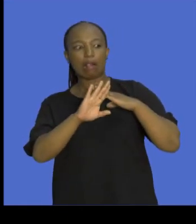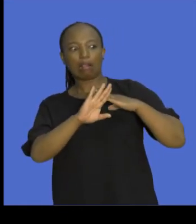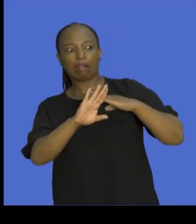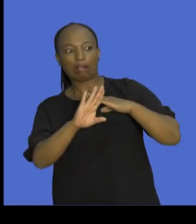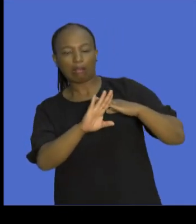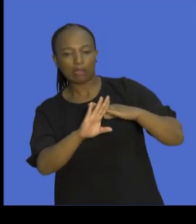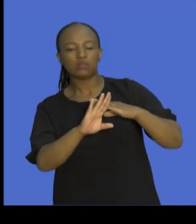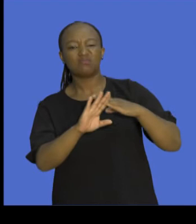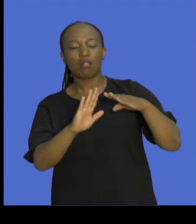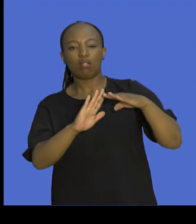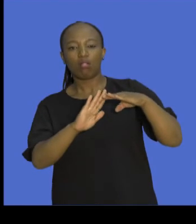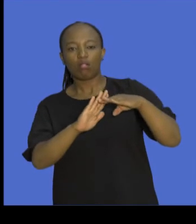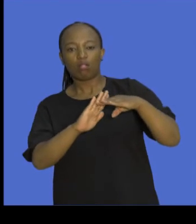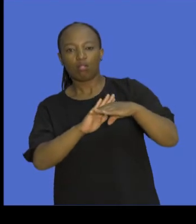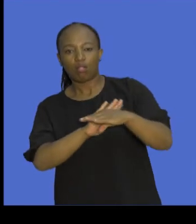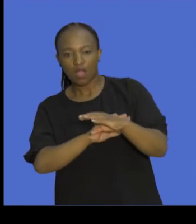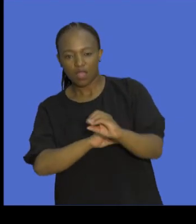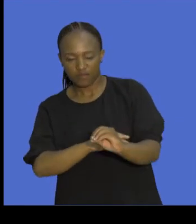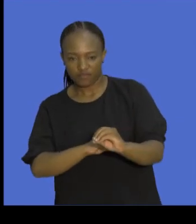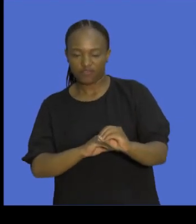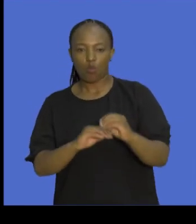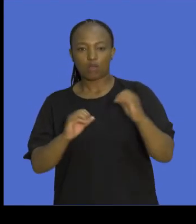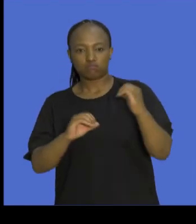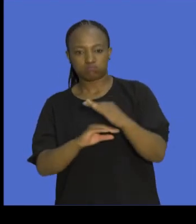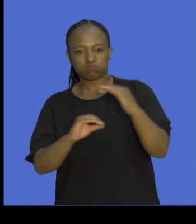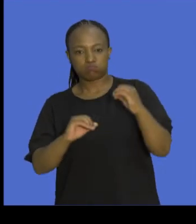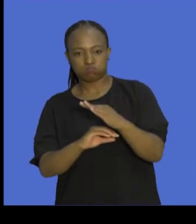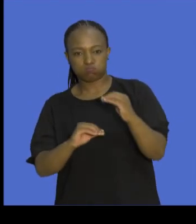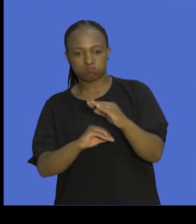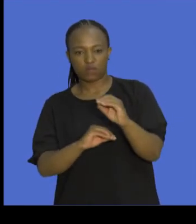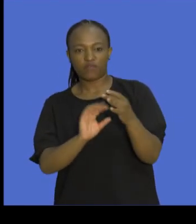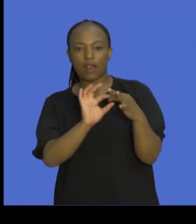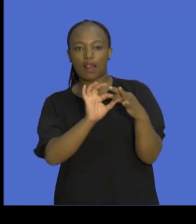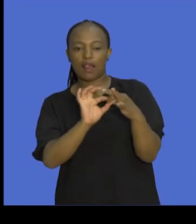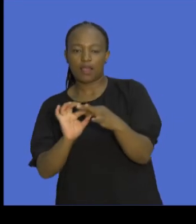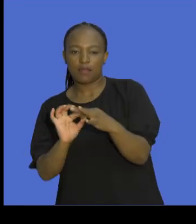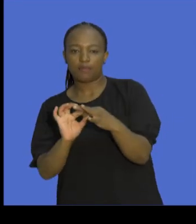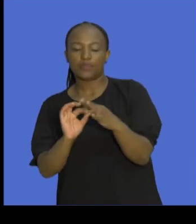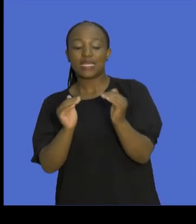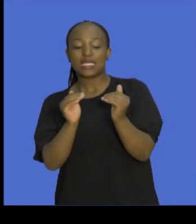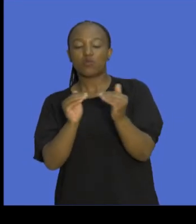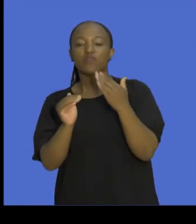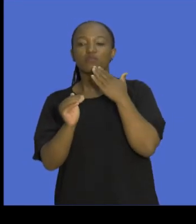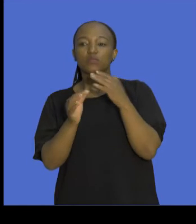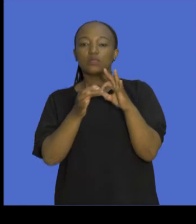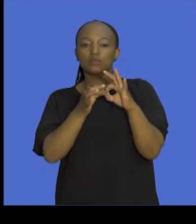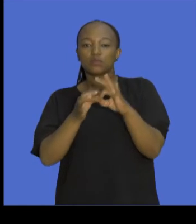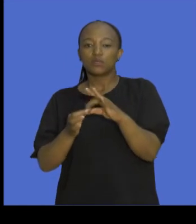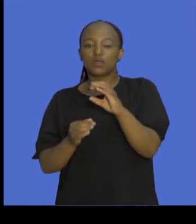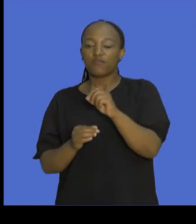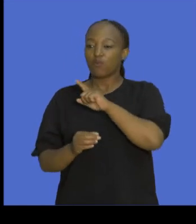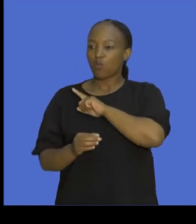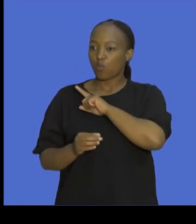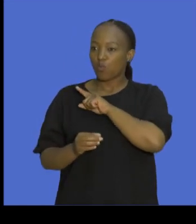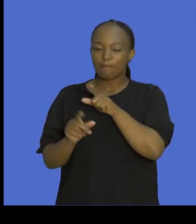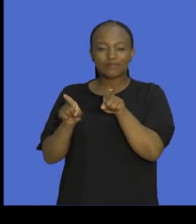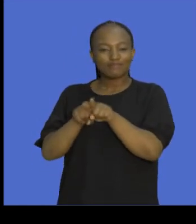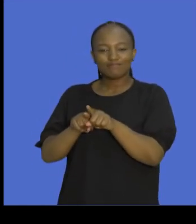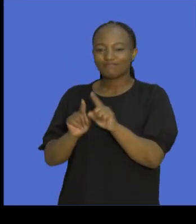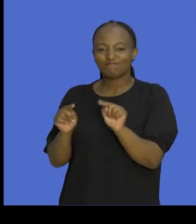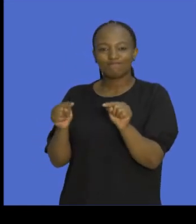is lesser opposition to the flow of charge, okay? So the relationship between equivalent resistance in a parallel circuit